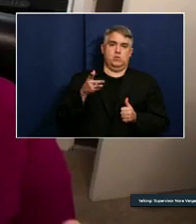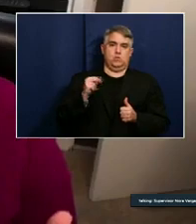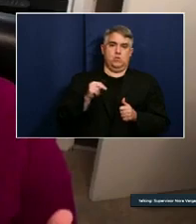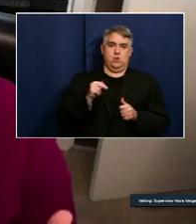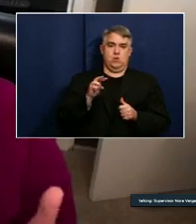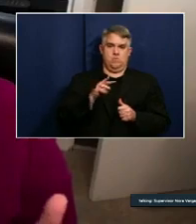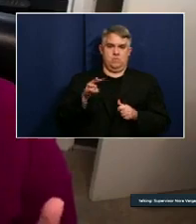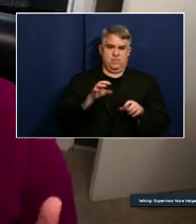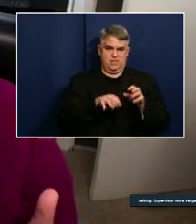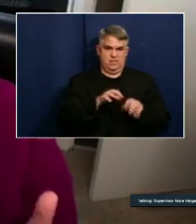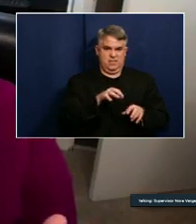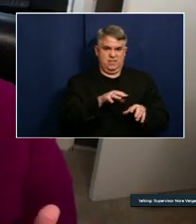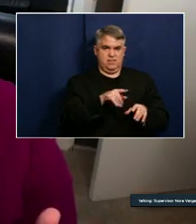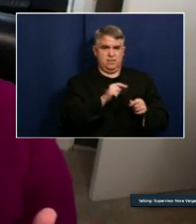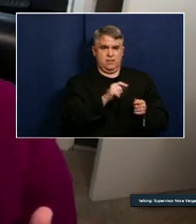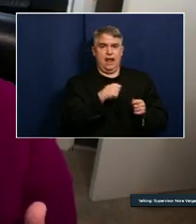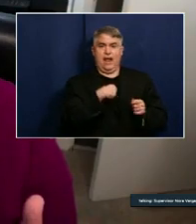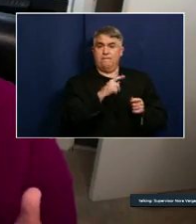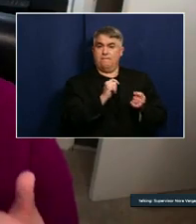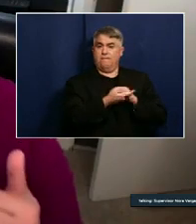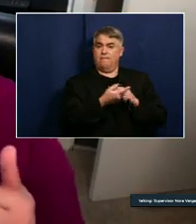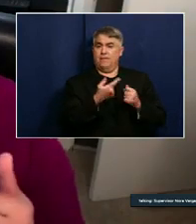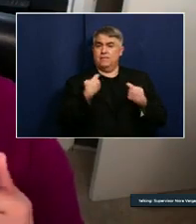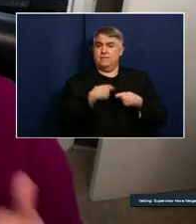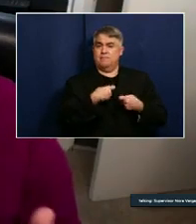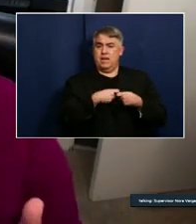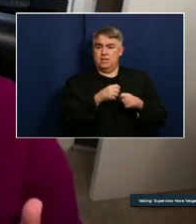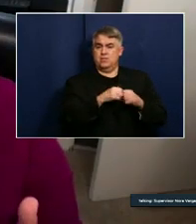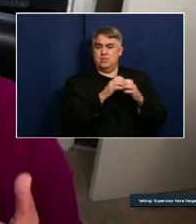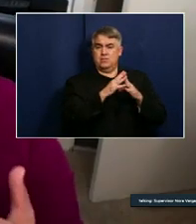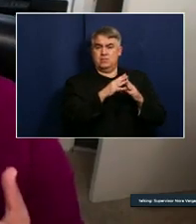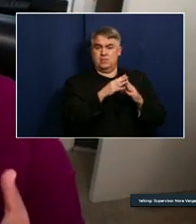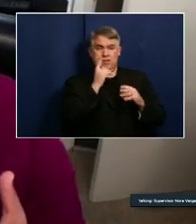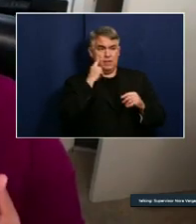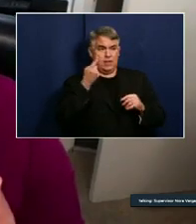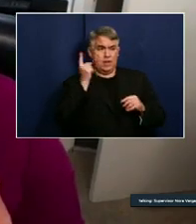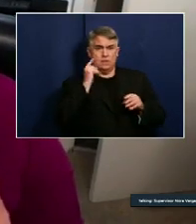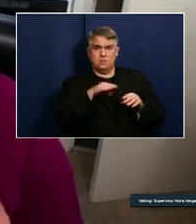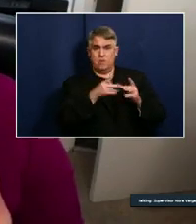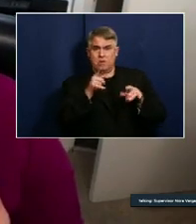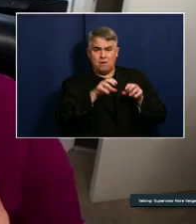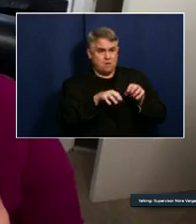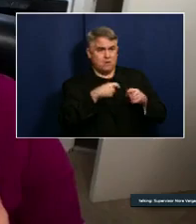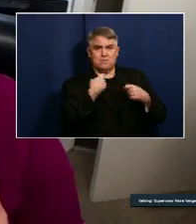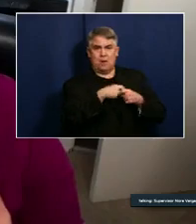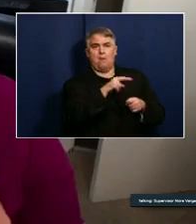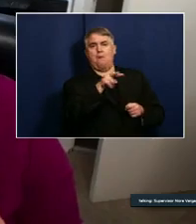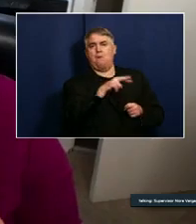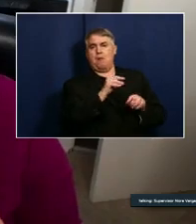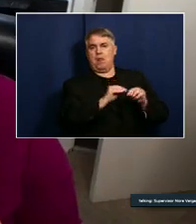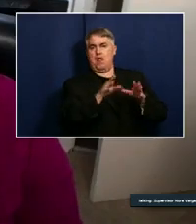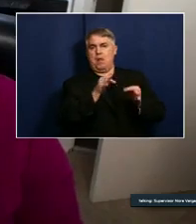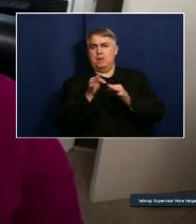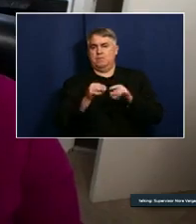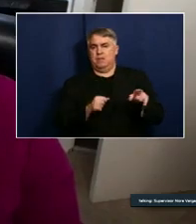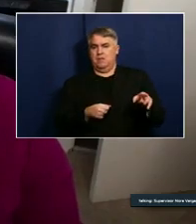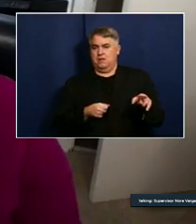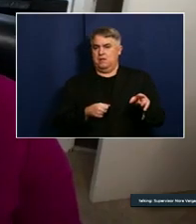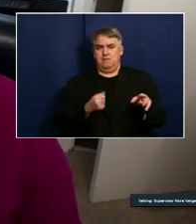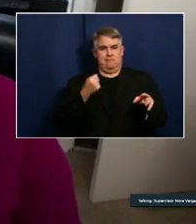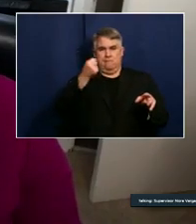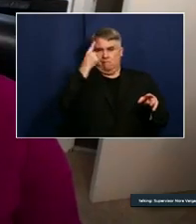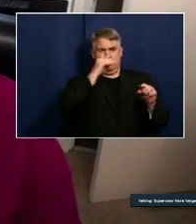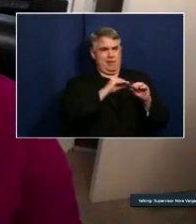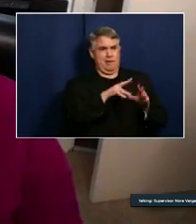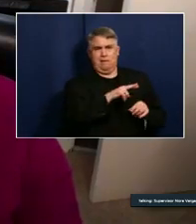in Spanish. It was launched this past week, and so that's really important. We heard loud and clear at the vaccination centers that